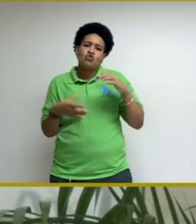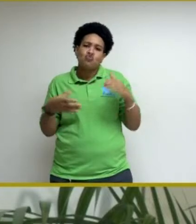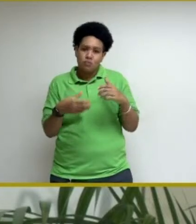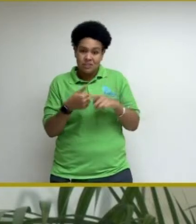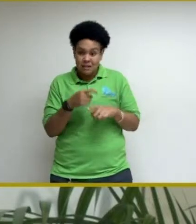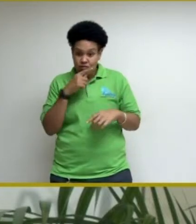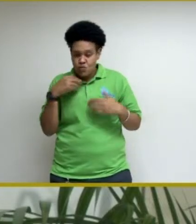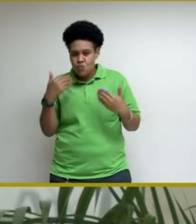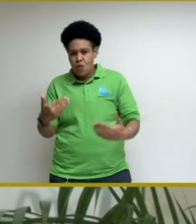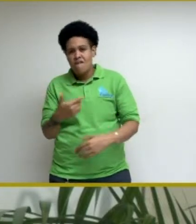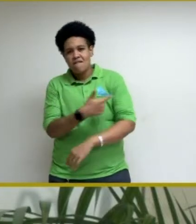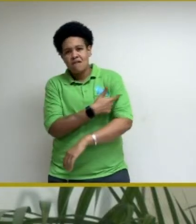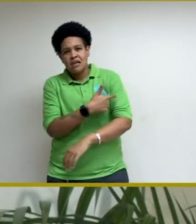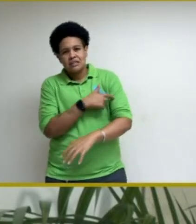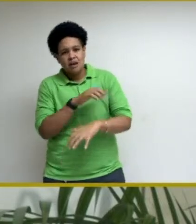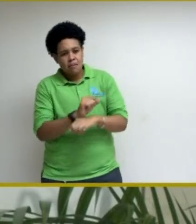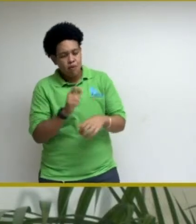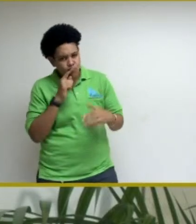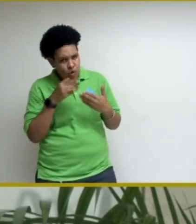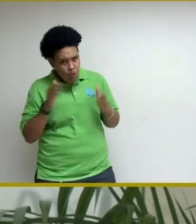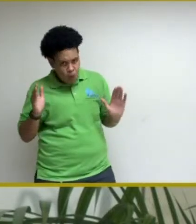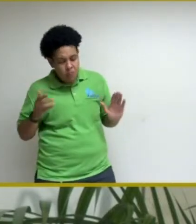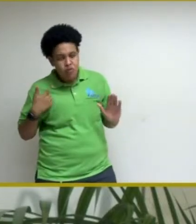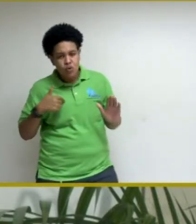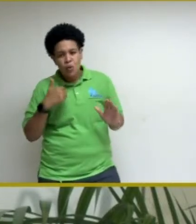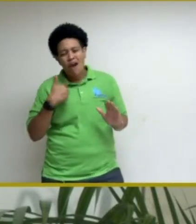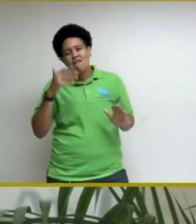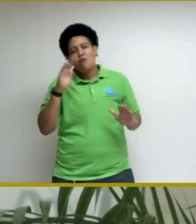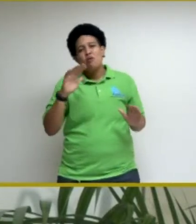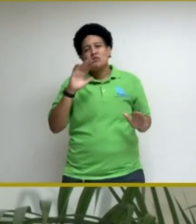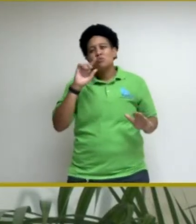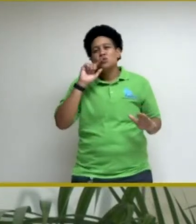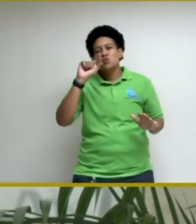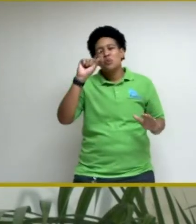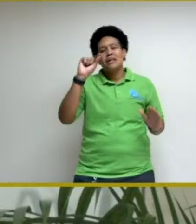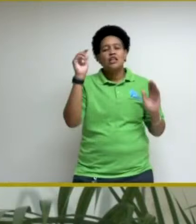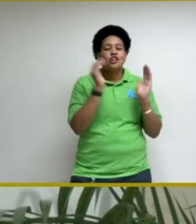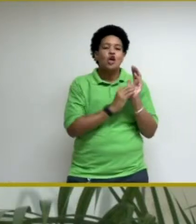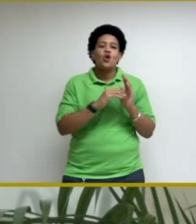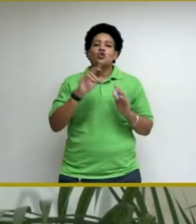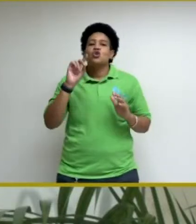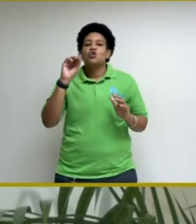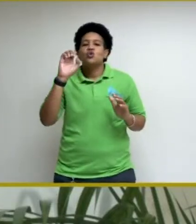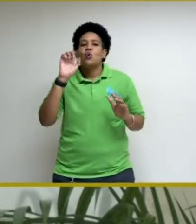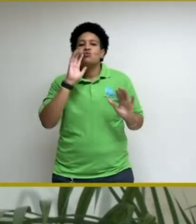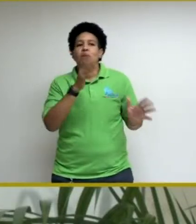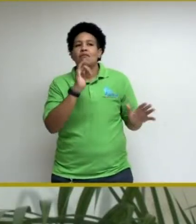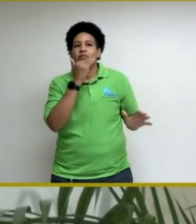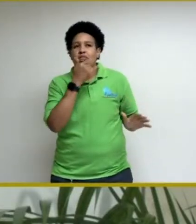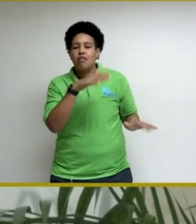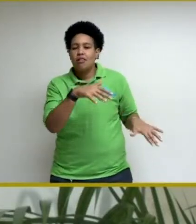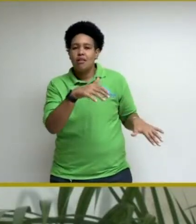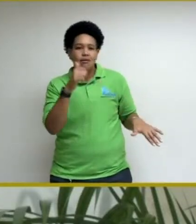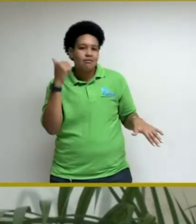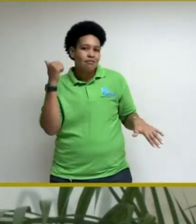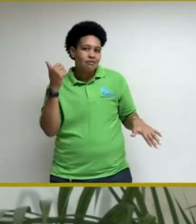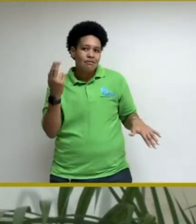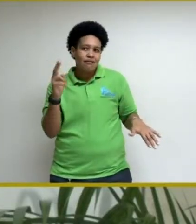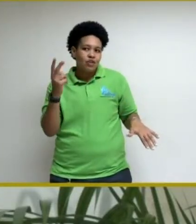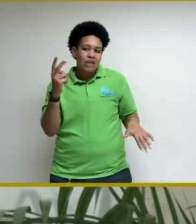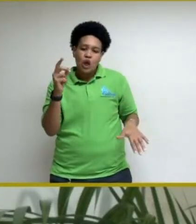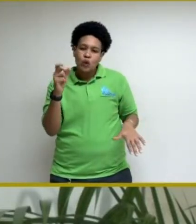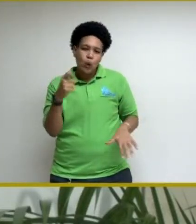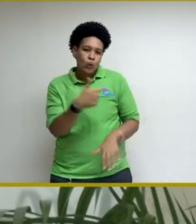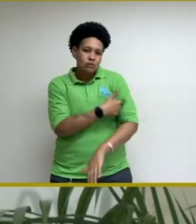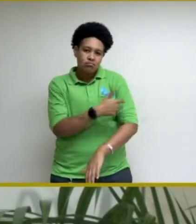be vaccinated. So we do have approximately about 20,000 doses that are not going to be for second